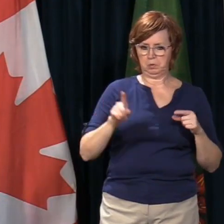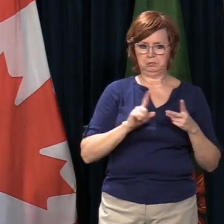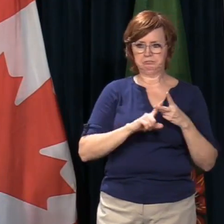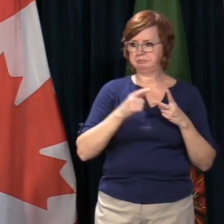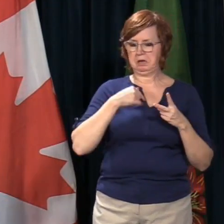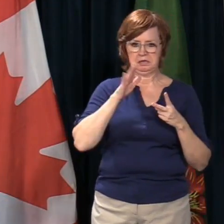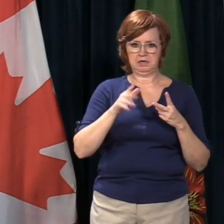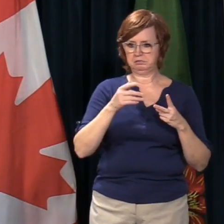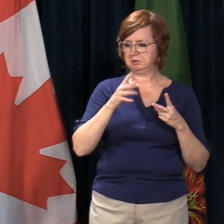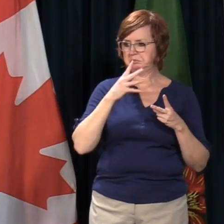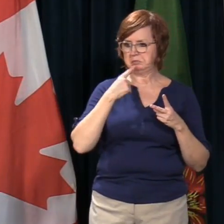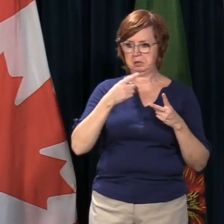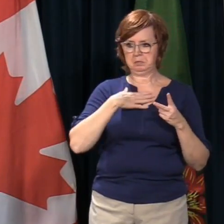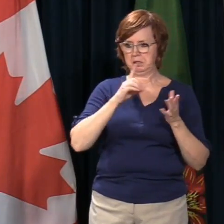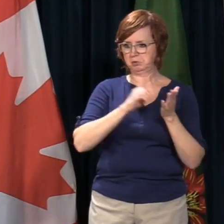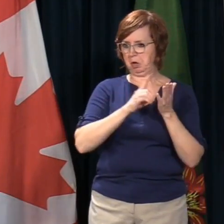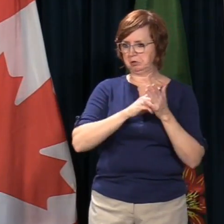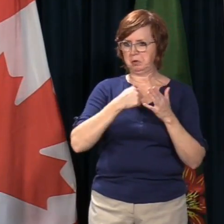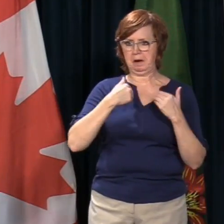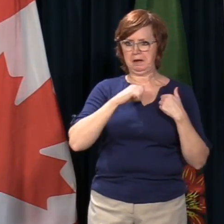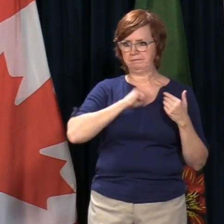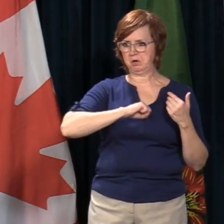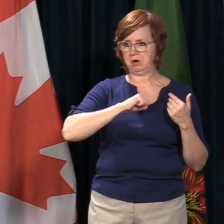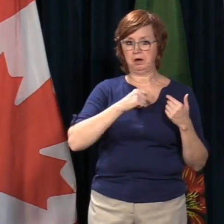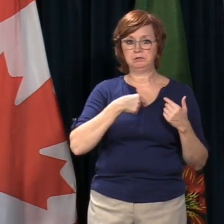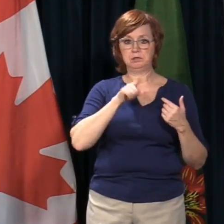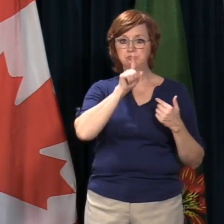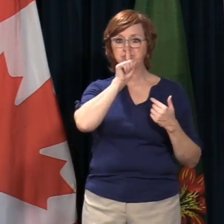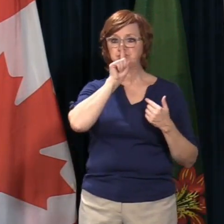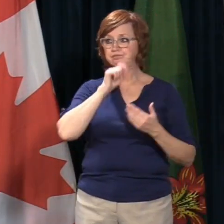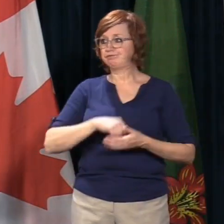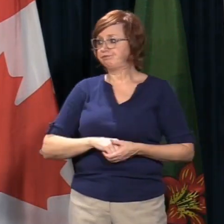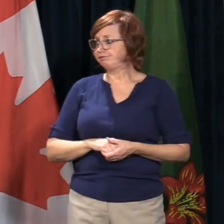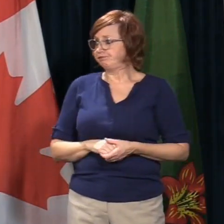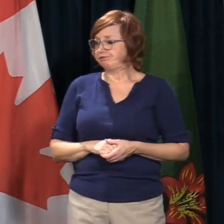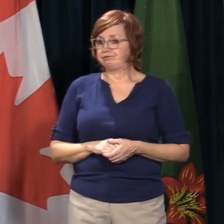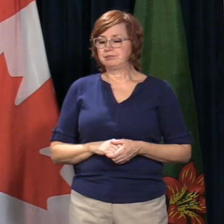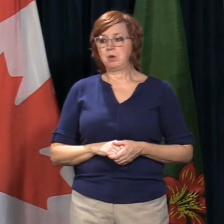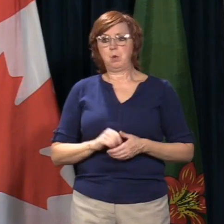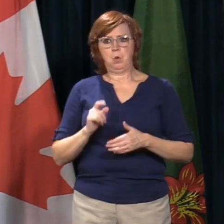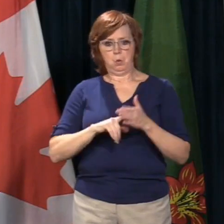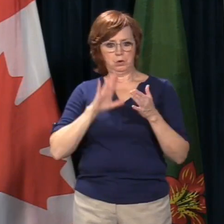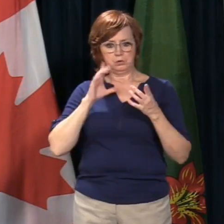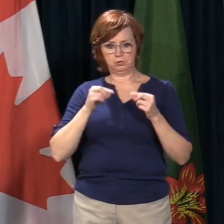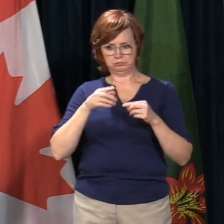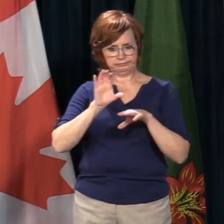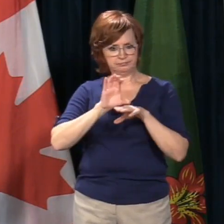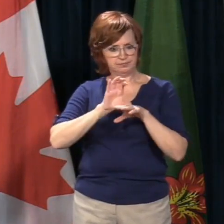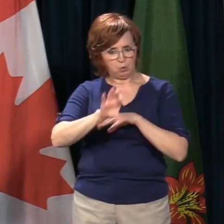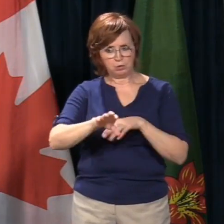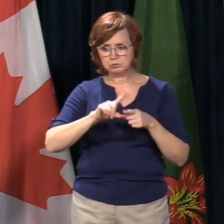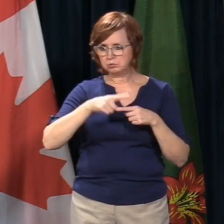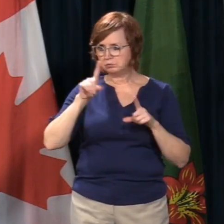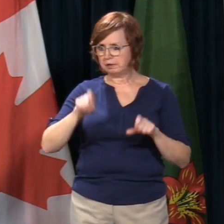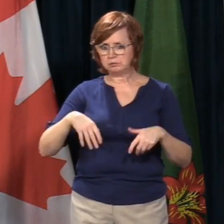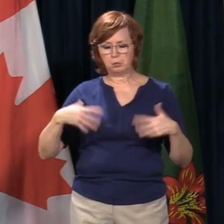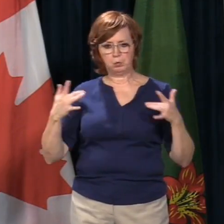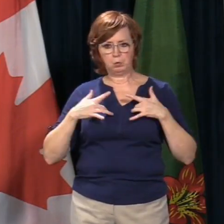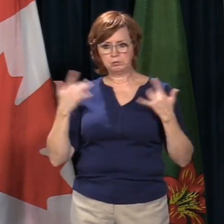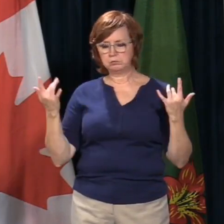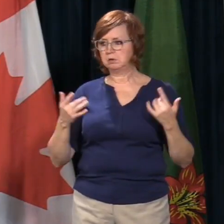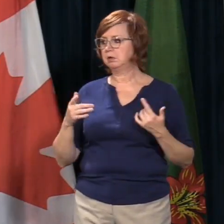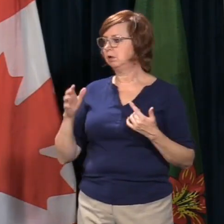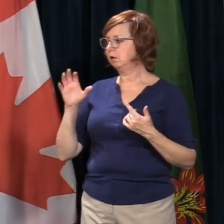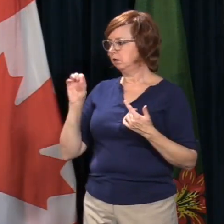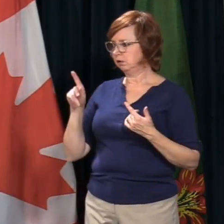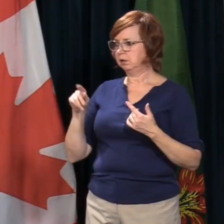Okay. So I'll answer the first question first. So with respect to the strategy, part of what Derek's team with Julie